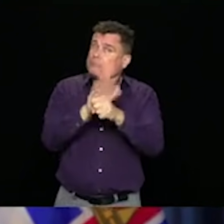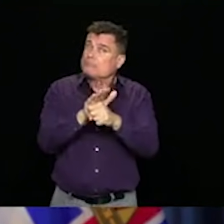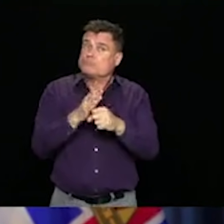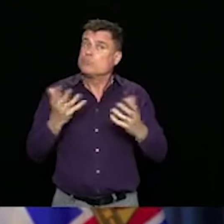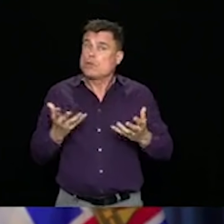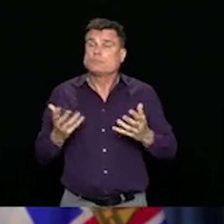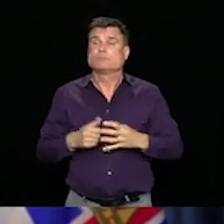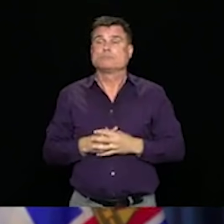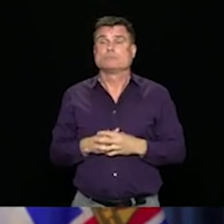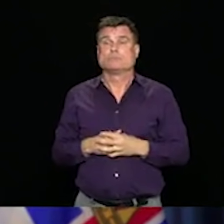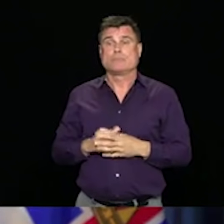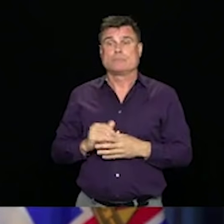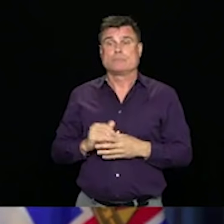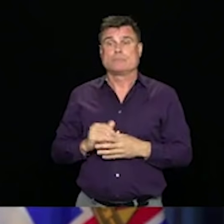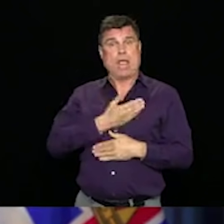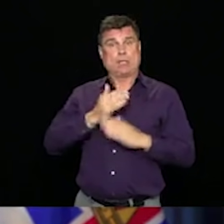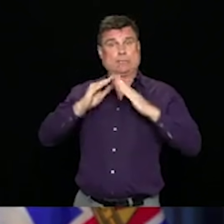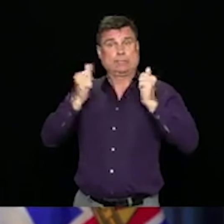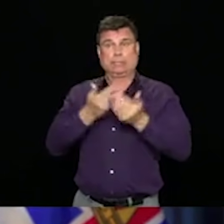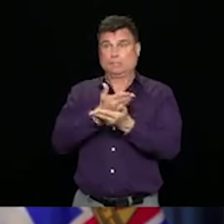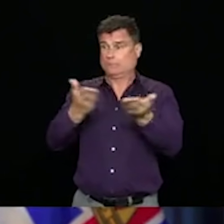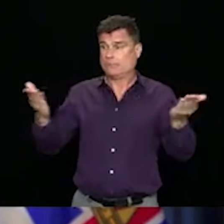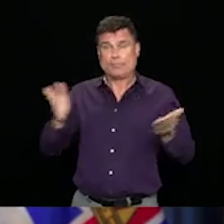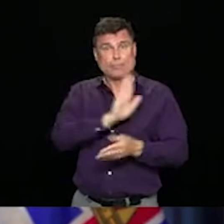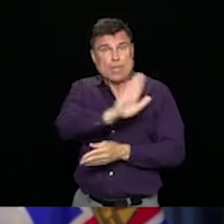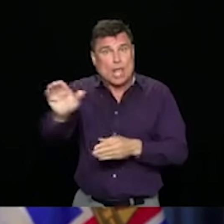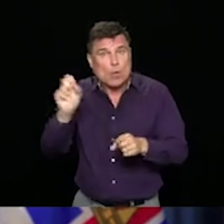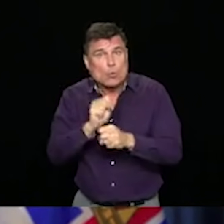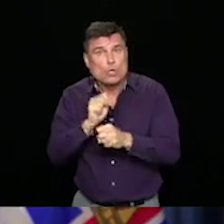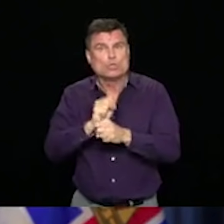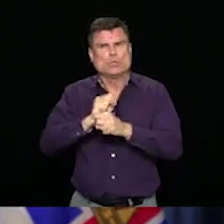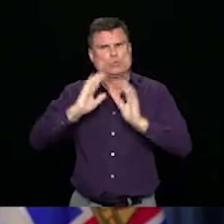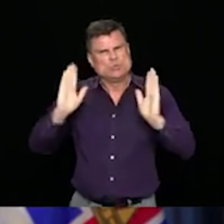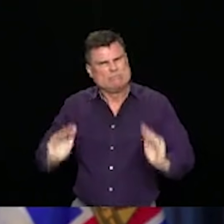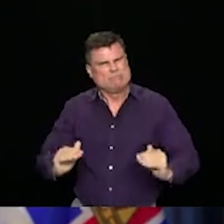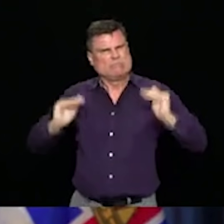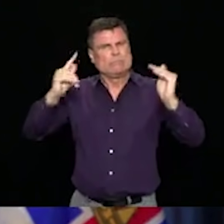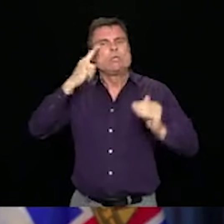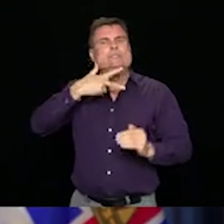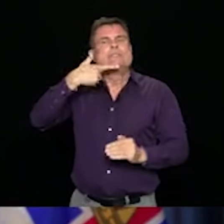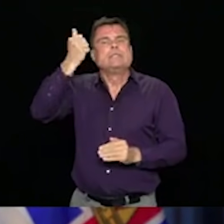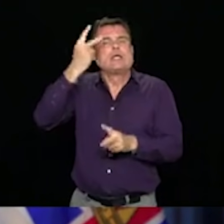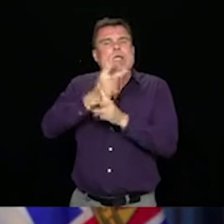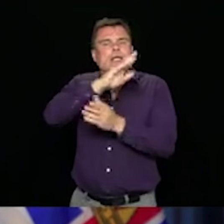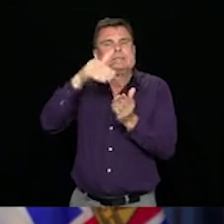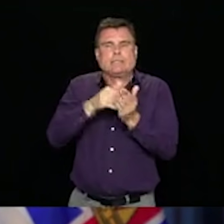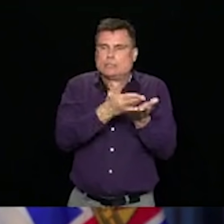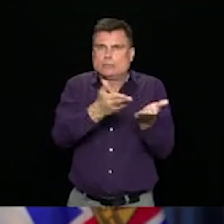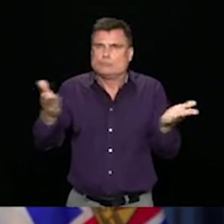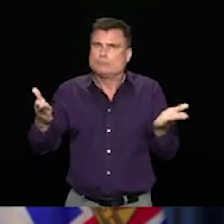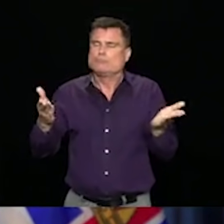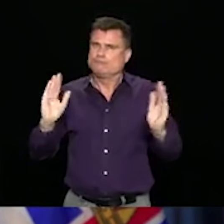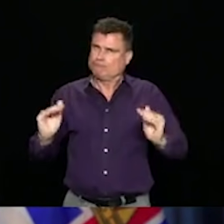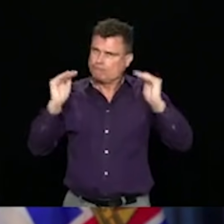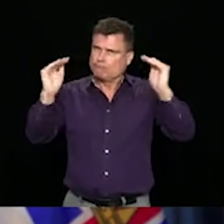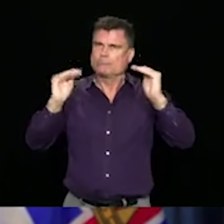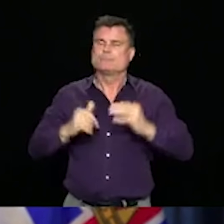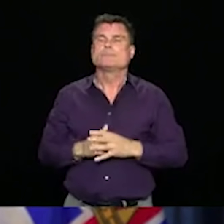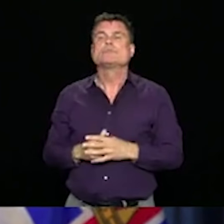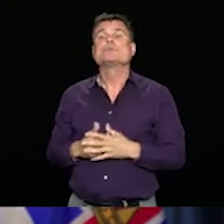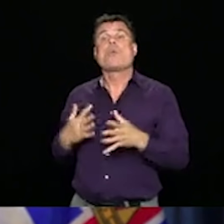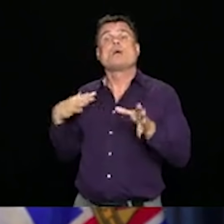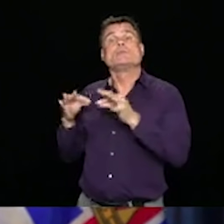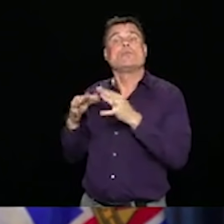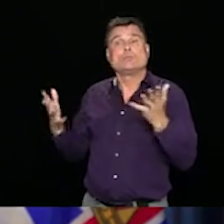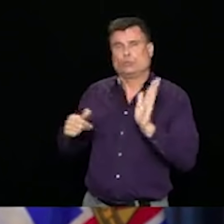our teams and all the work that they've done. I want to also update you on progress on surgery. On March 16th, as you know, we